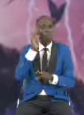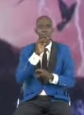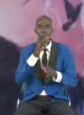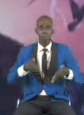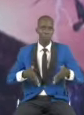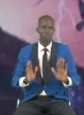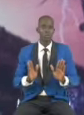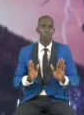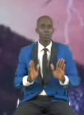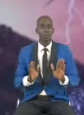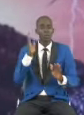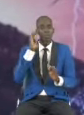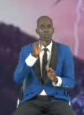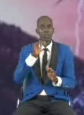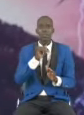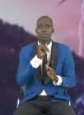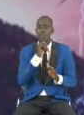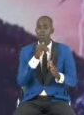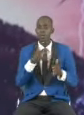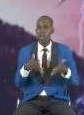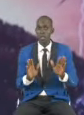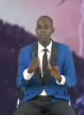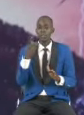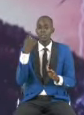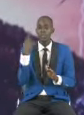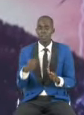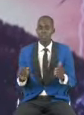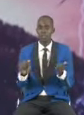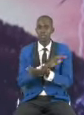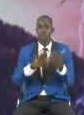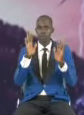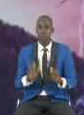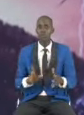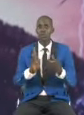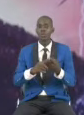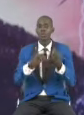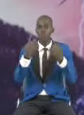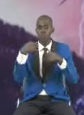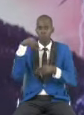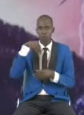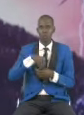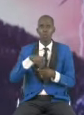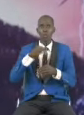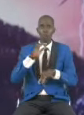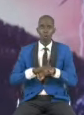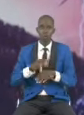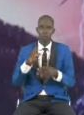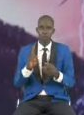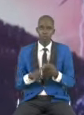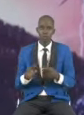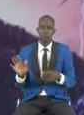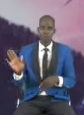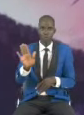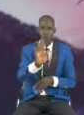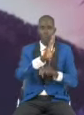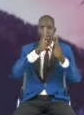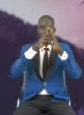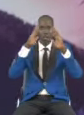will not allow the destroyer to come in unto your houses